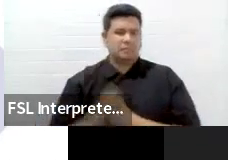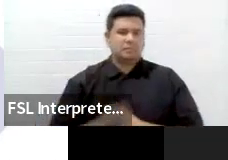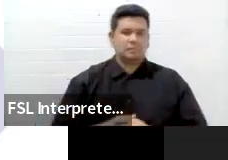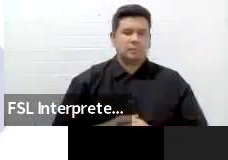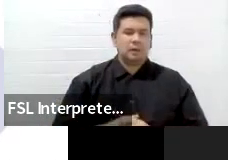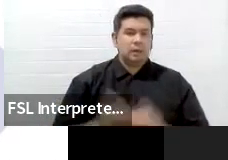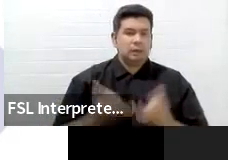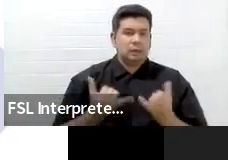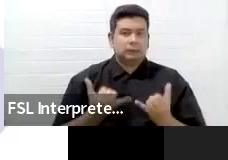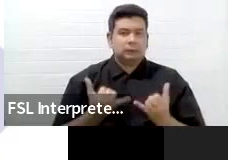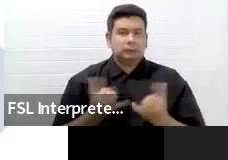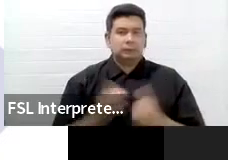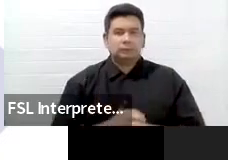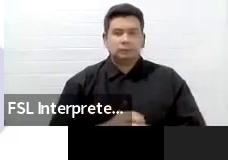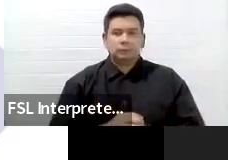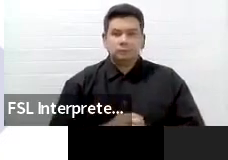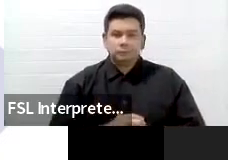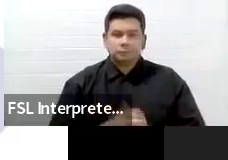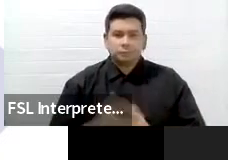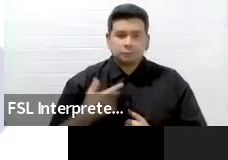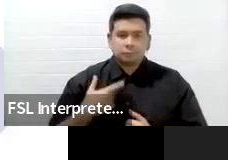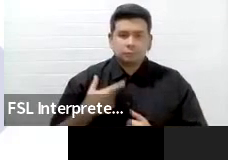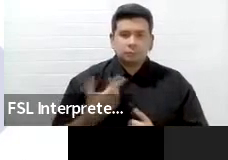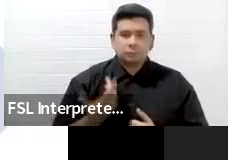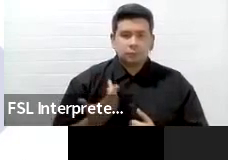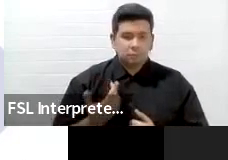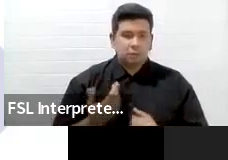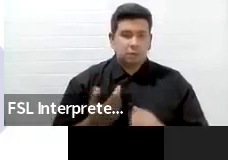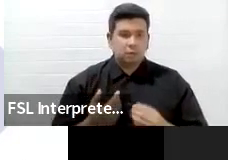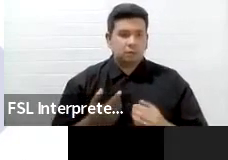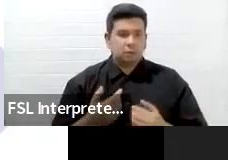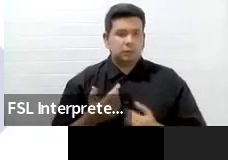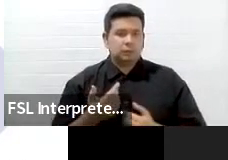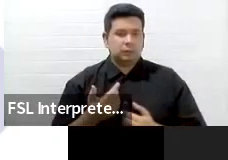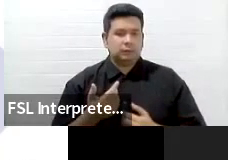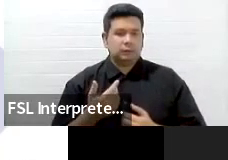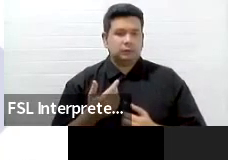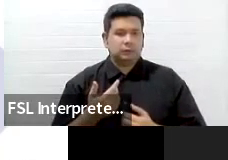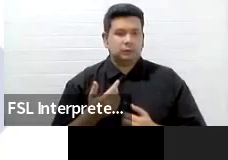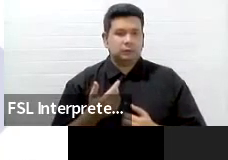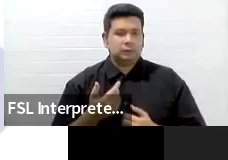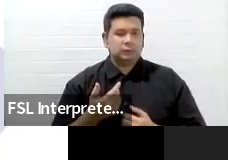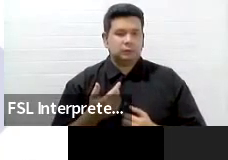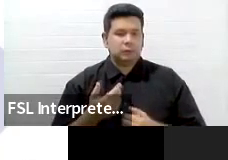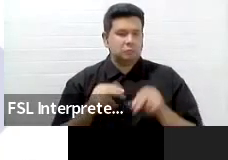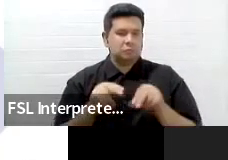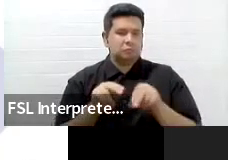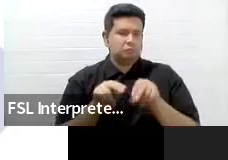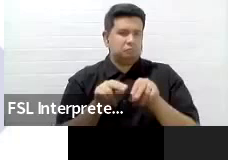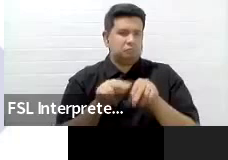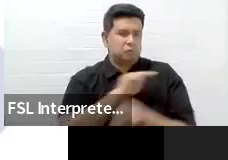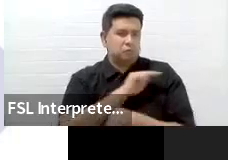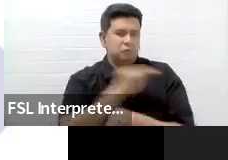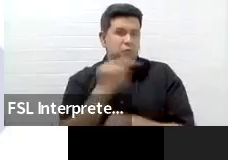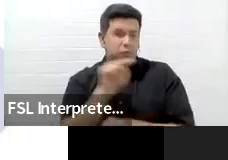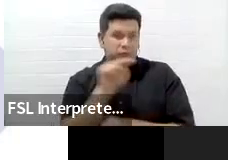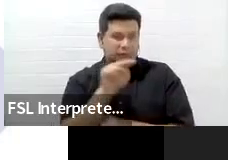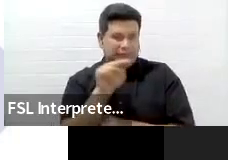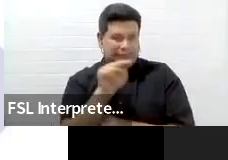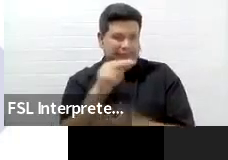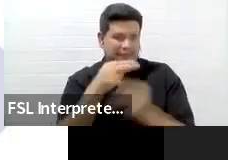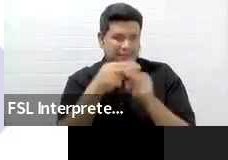more neutral alpha beta or original virus. Because of the lessons of